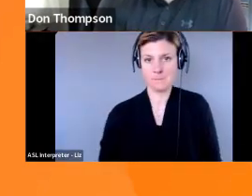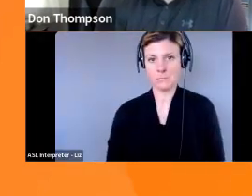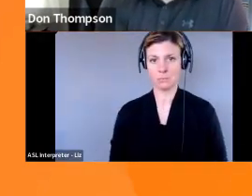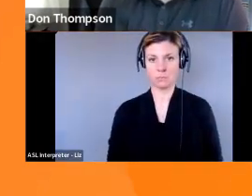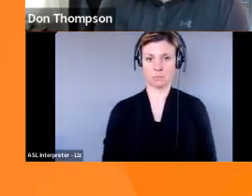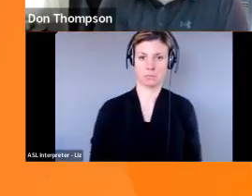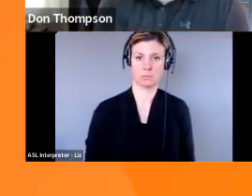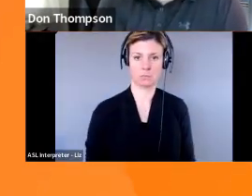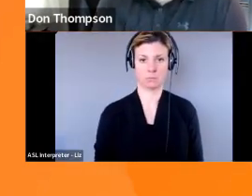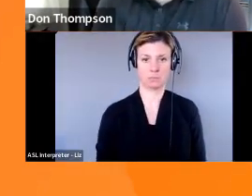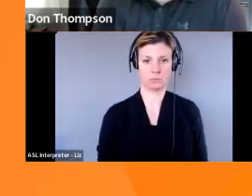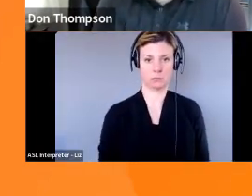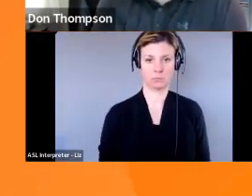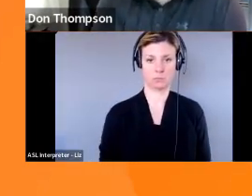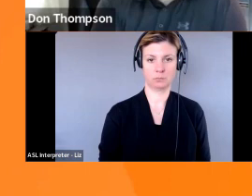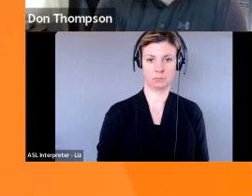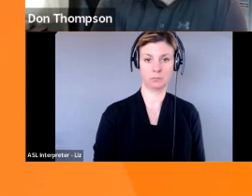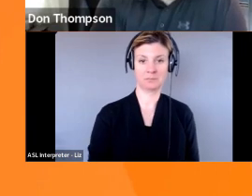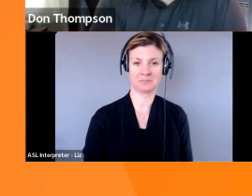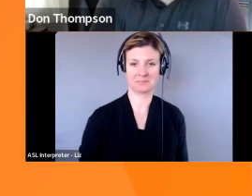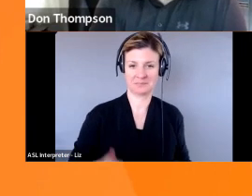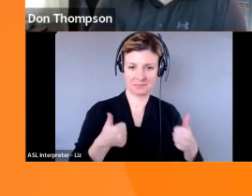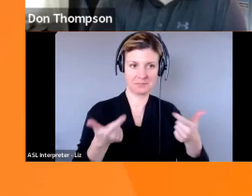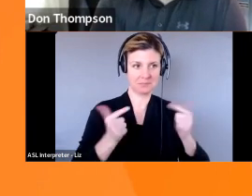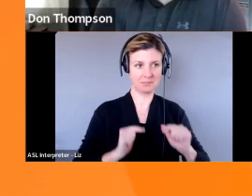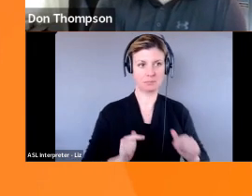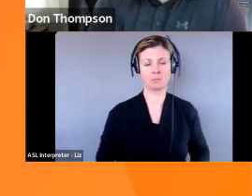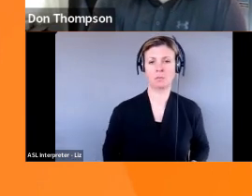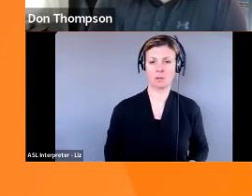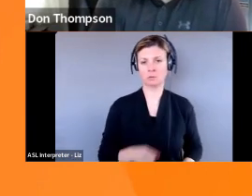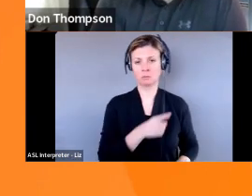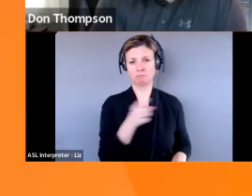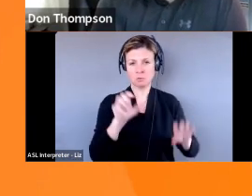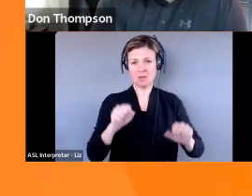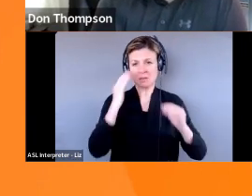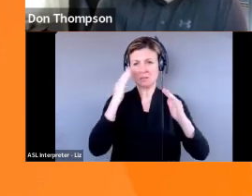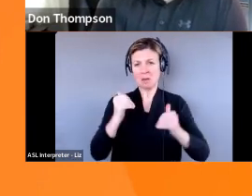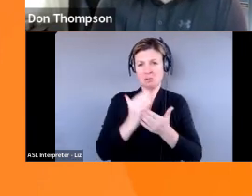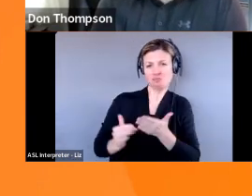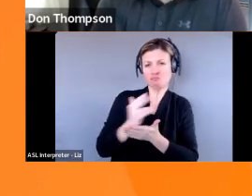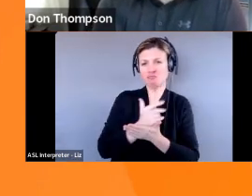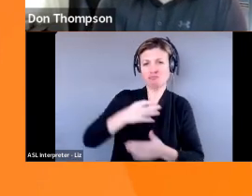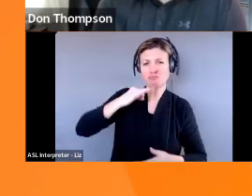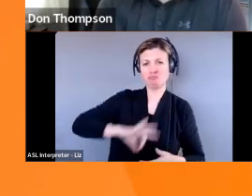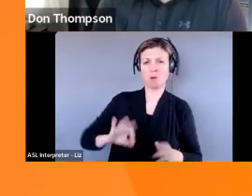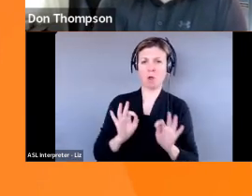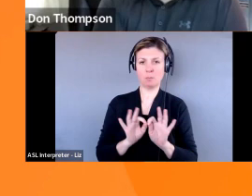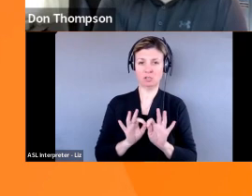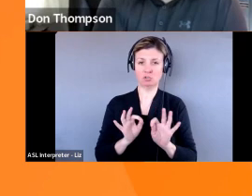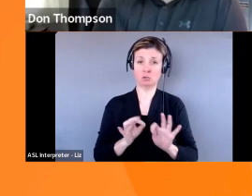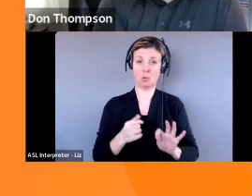So how much can you expect to make? Okay. Everybody wants to know, how much can I make, Don? So what I tell them is